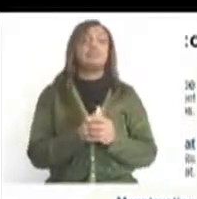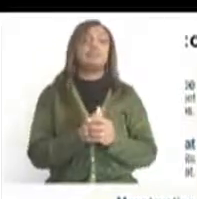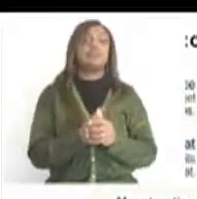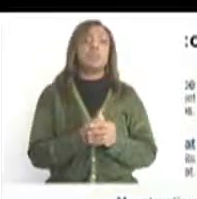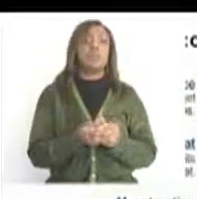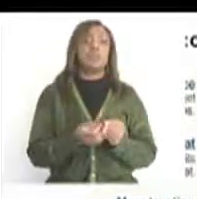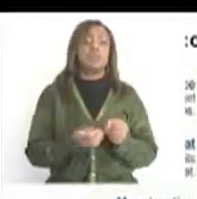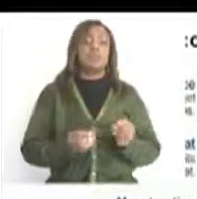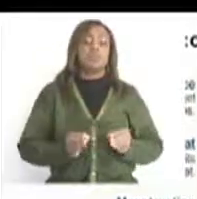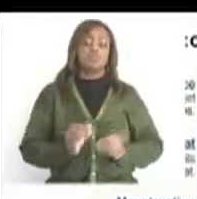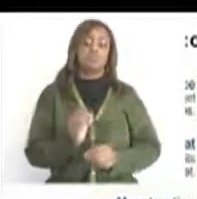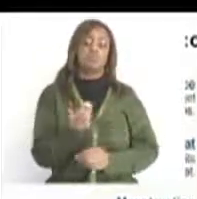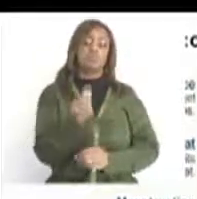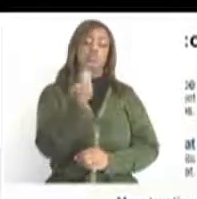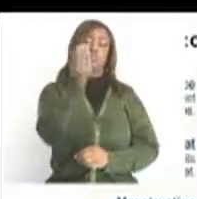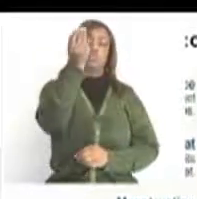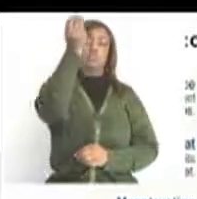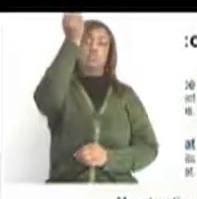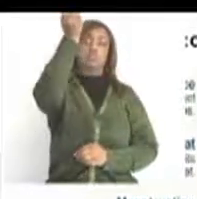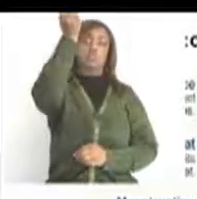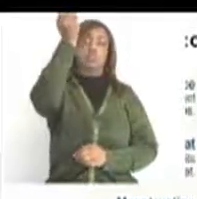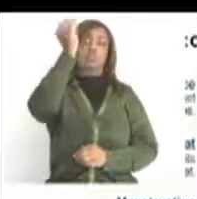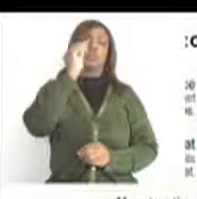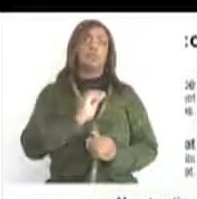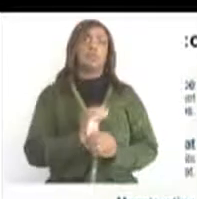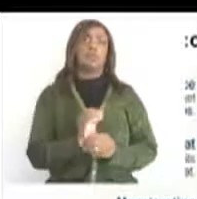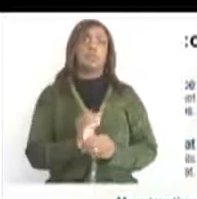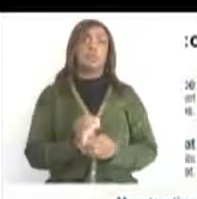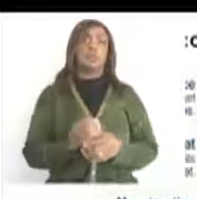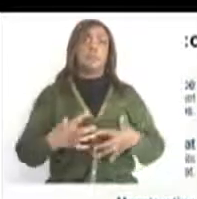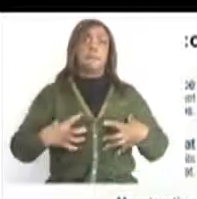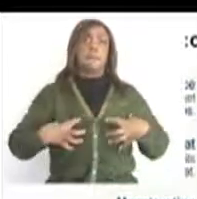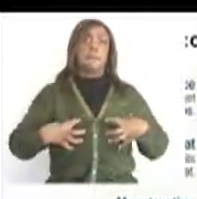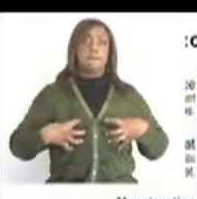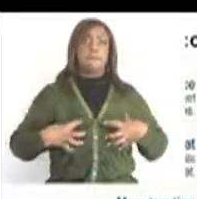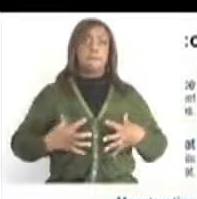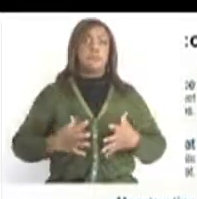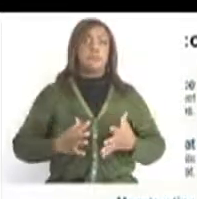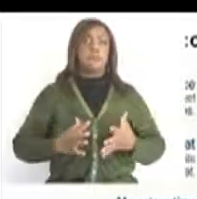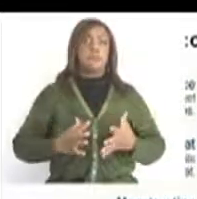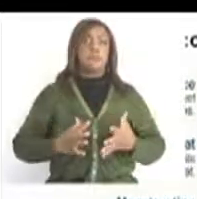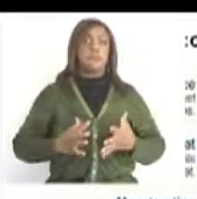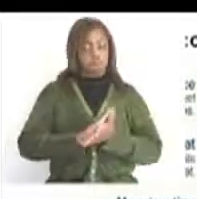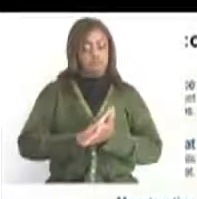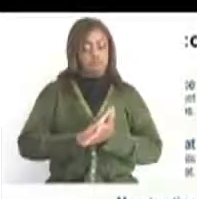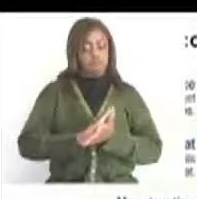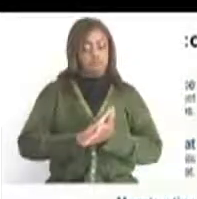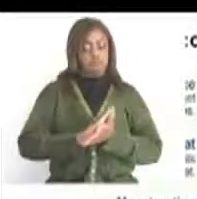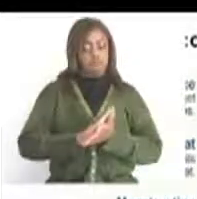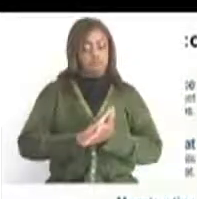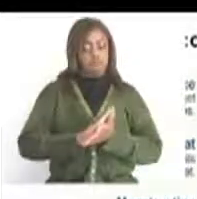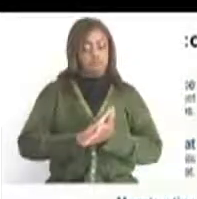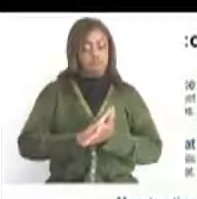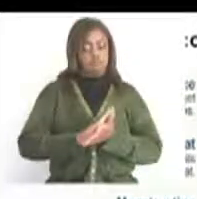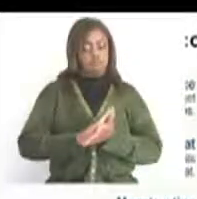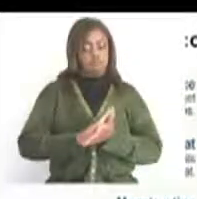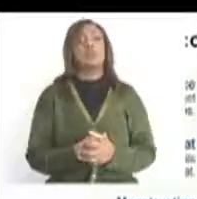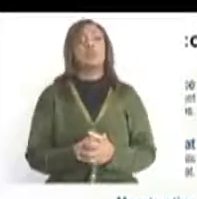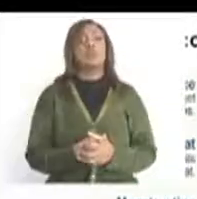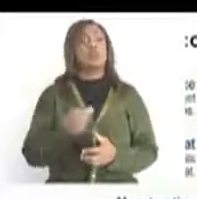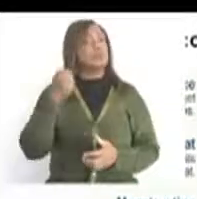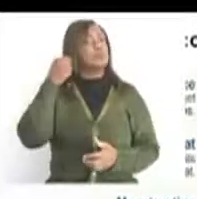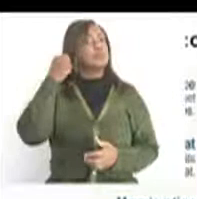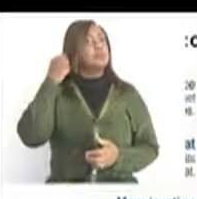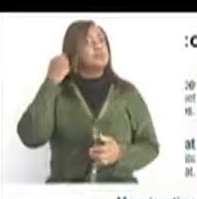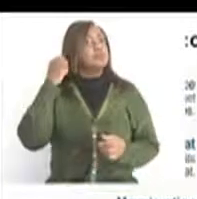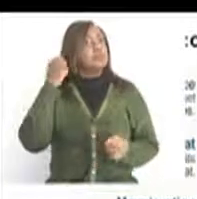Height, you get taller. Breast, the breast will grow or develop. Hair,